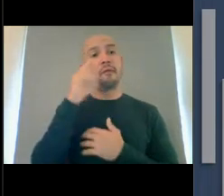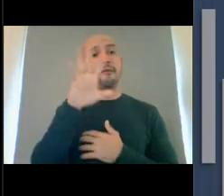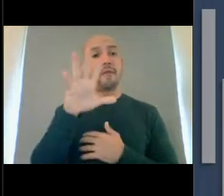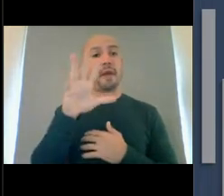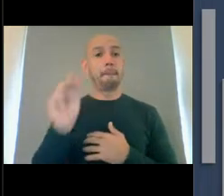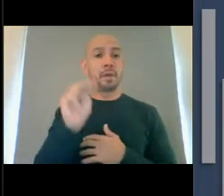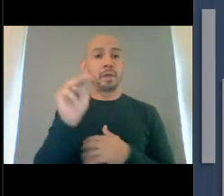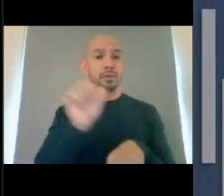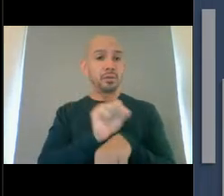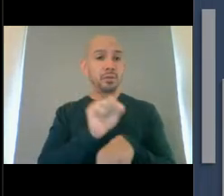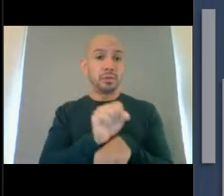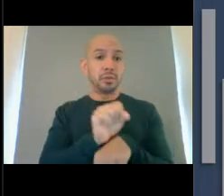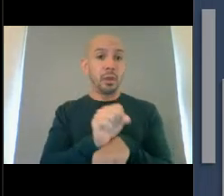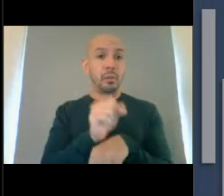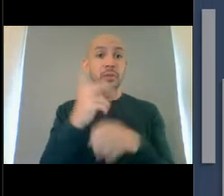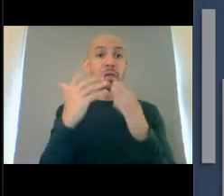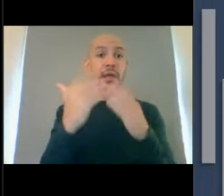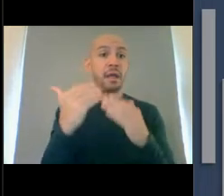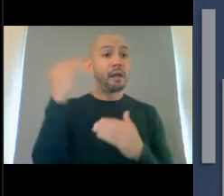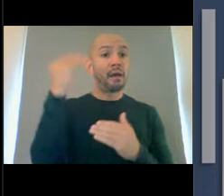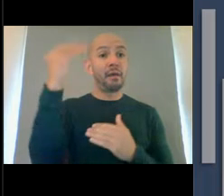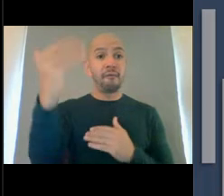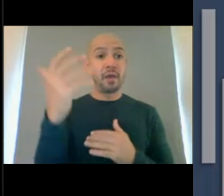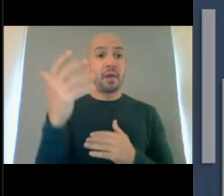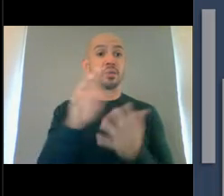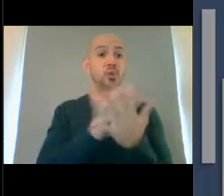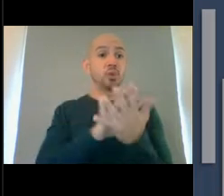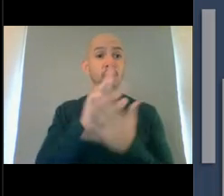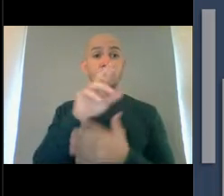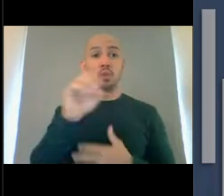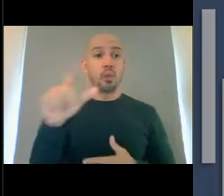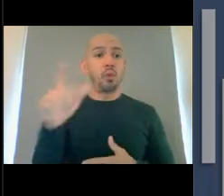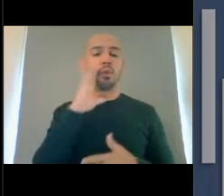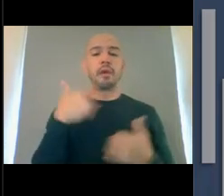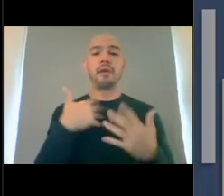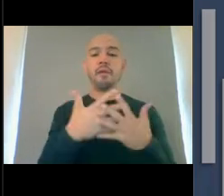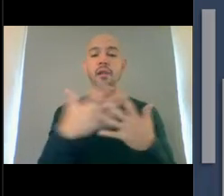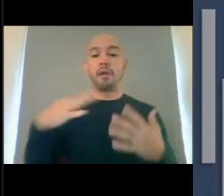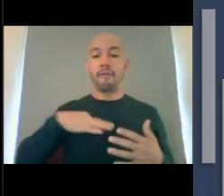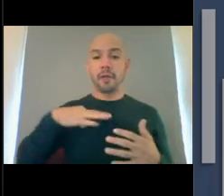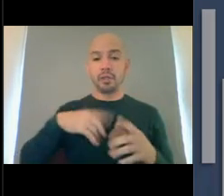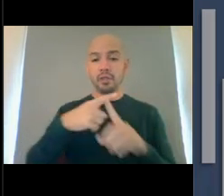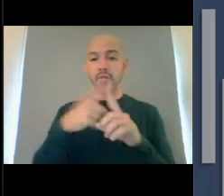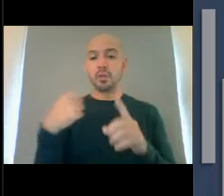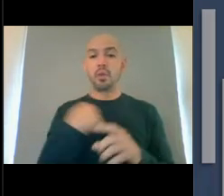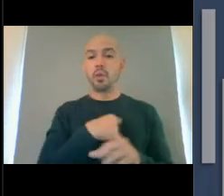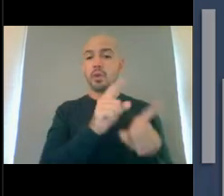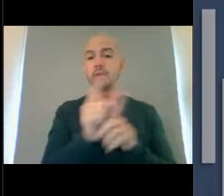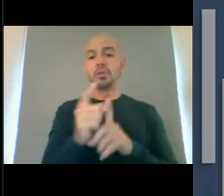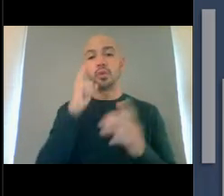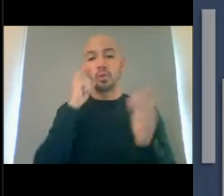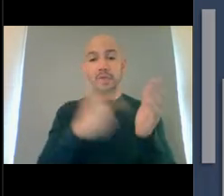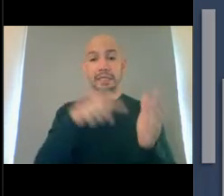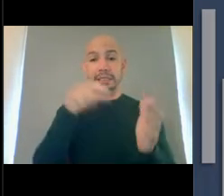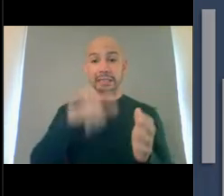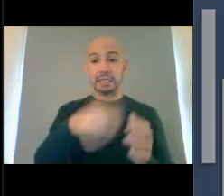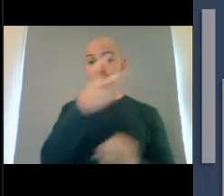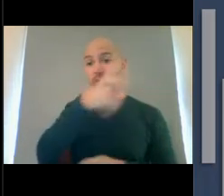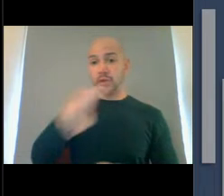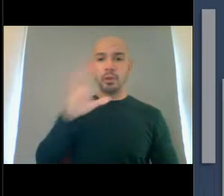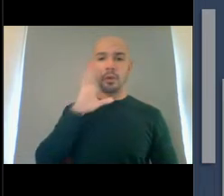the advanced clean fleets role is going to have a lot of advantages but we also recognize that this transition is going to pose